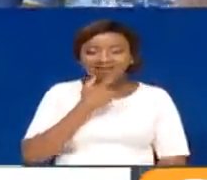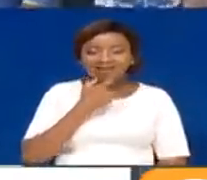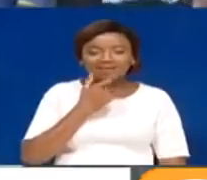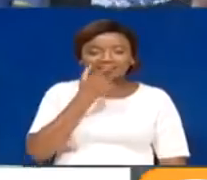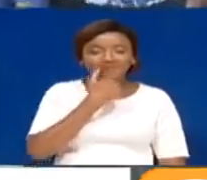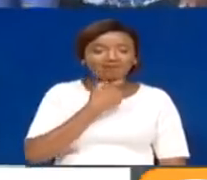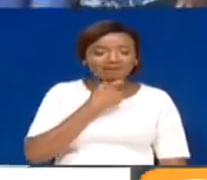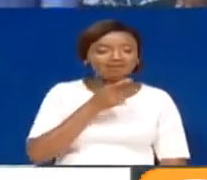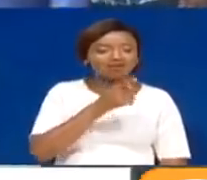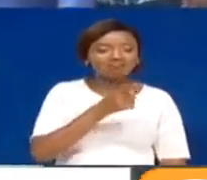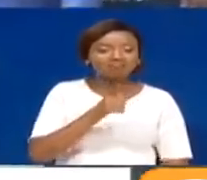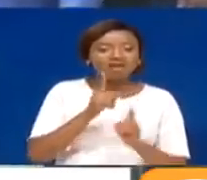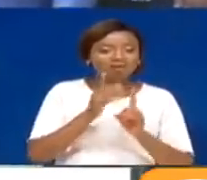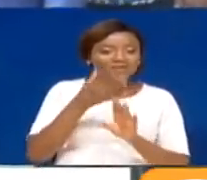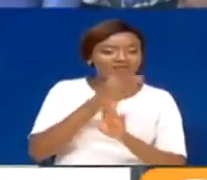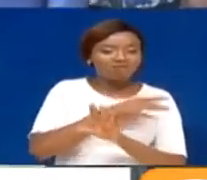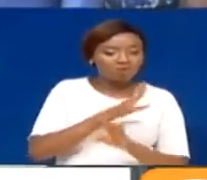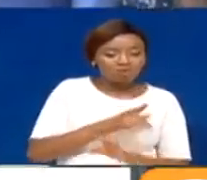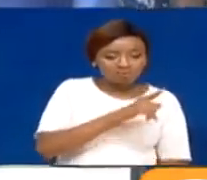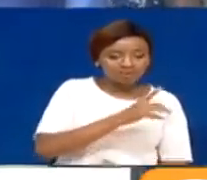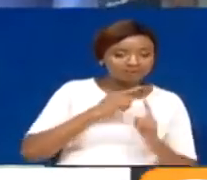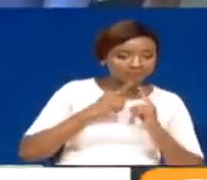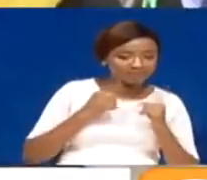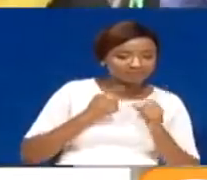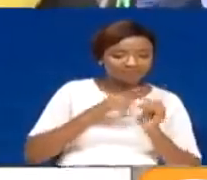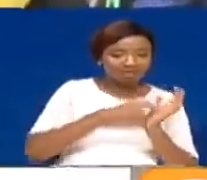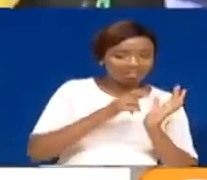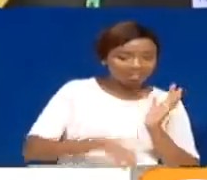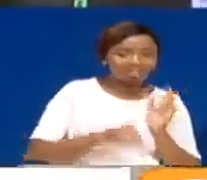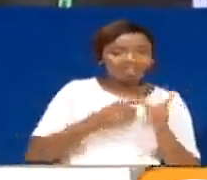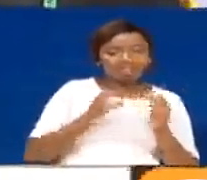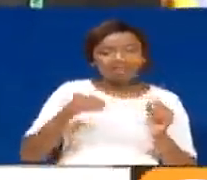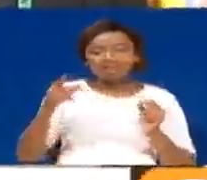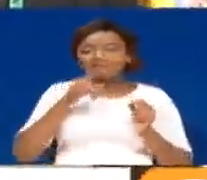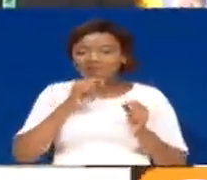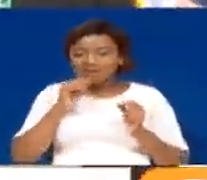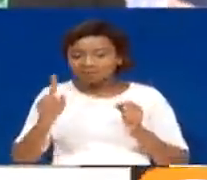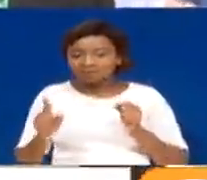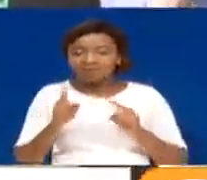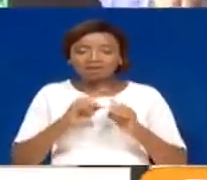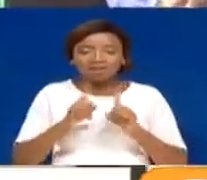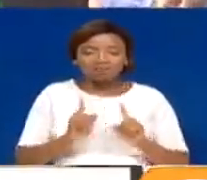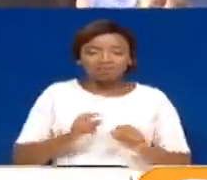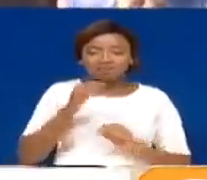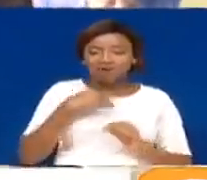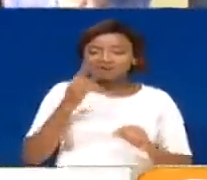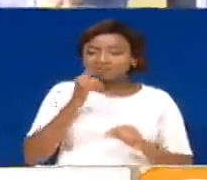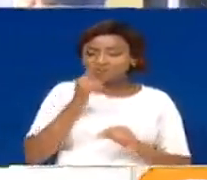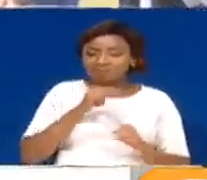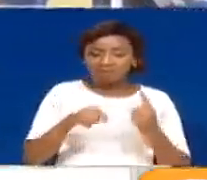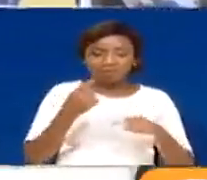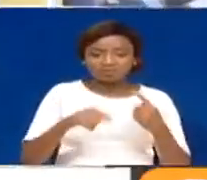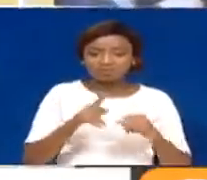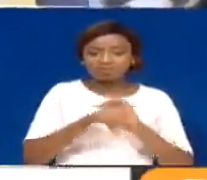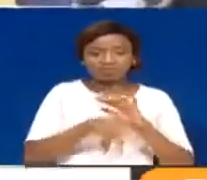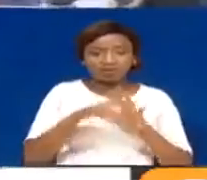relegated Bishop Margaret Wanjiru to run for the Nairobi Senate seat. The Kenya Kwanza camp keen to forestall a fallout from a hotly contested